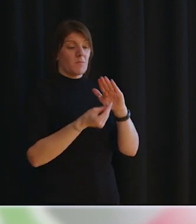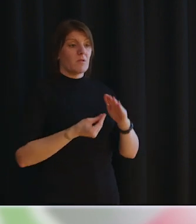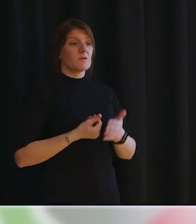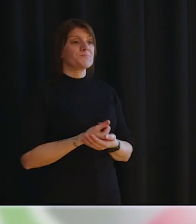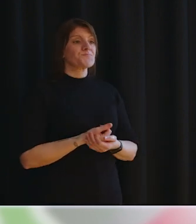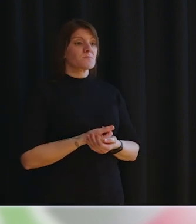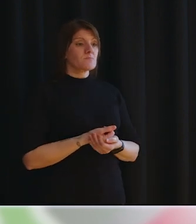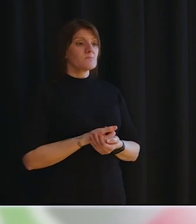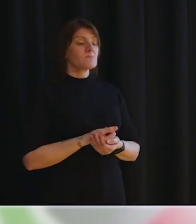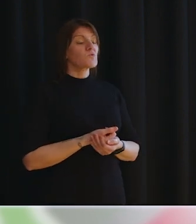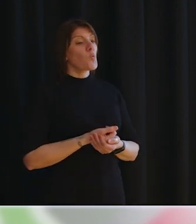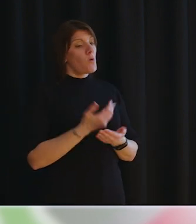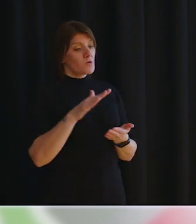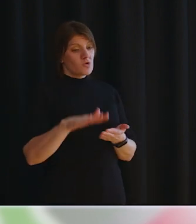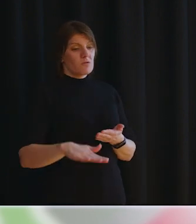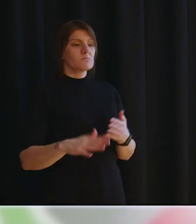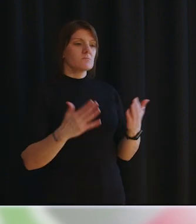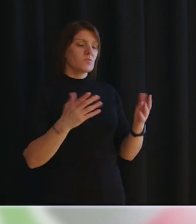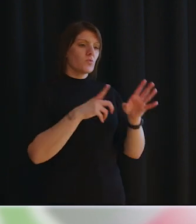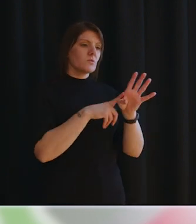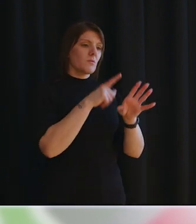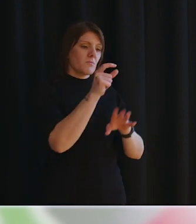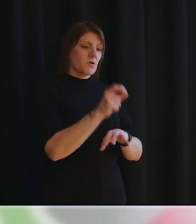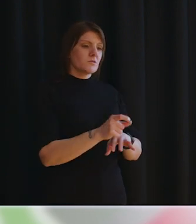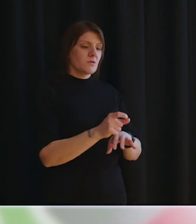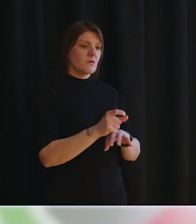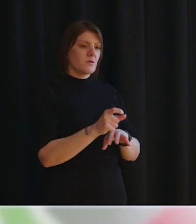child or young person and their parent carers